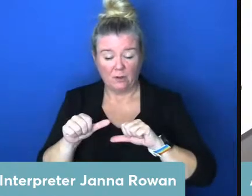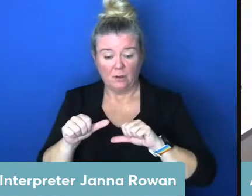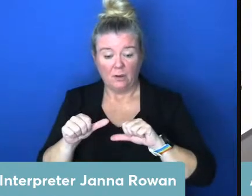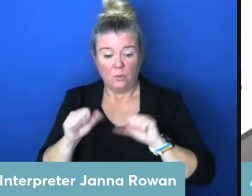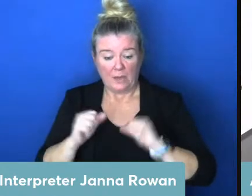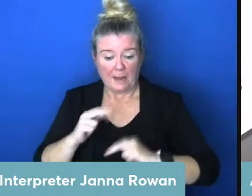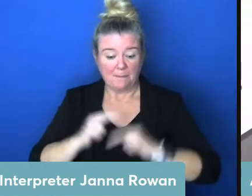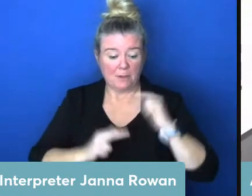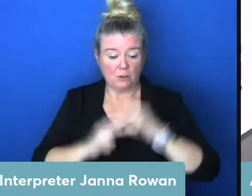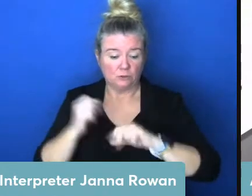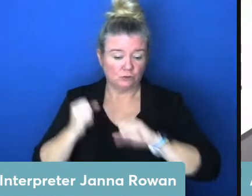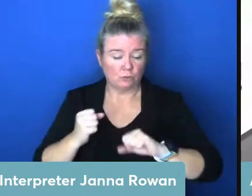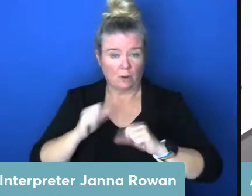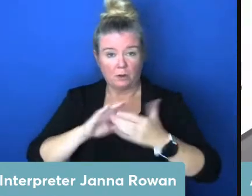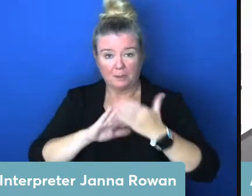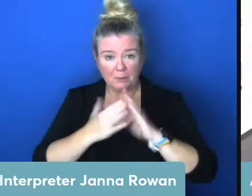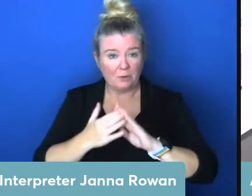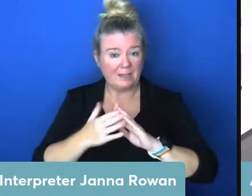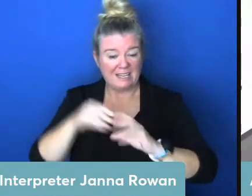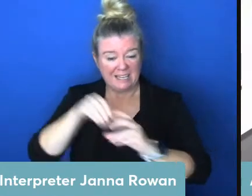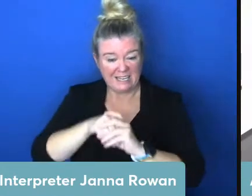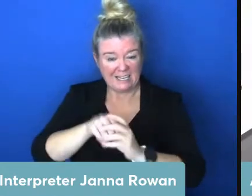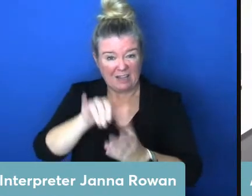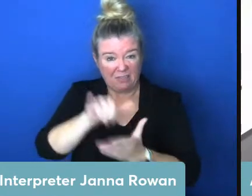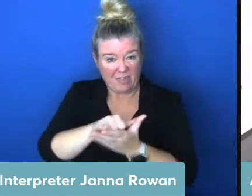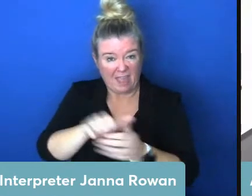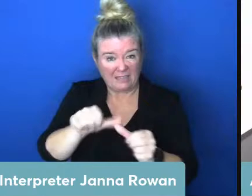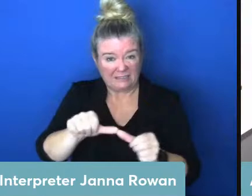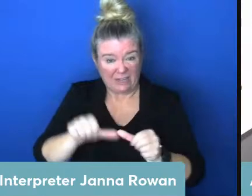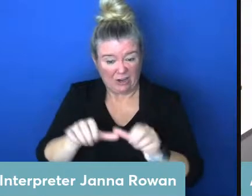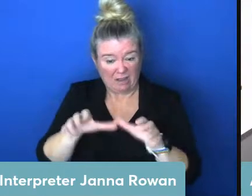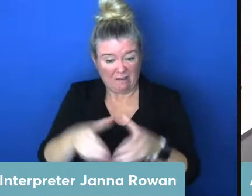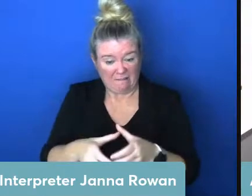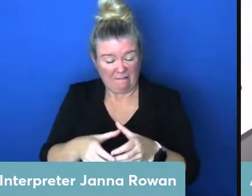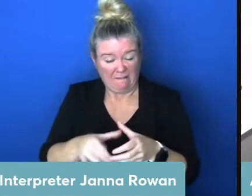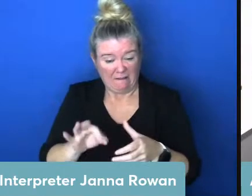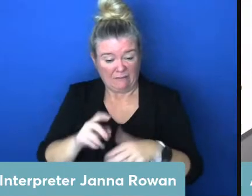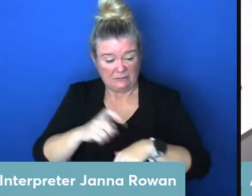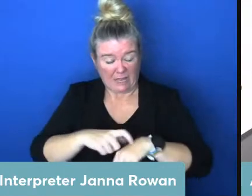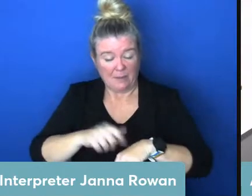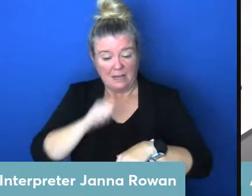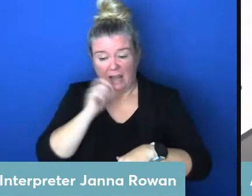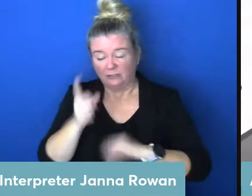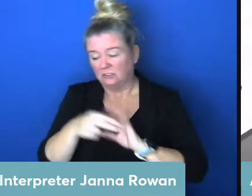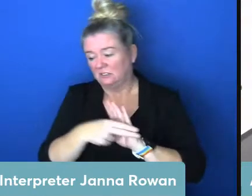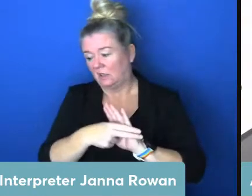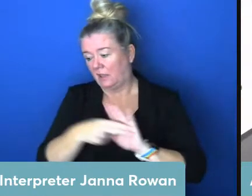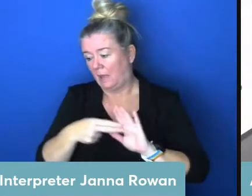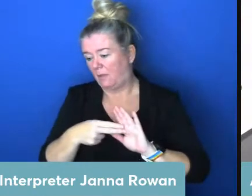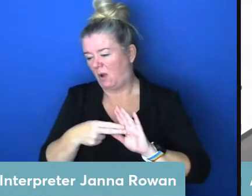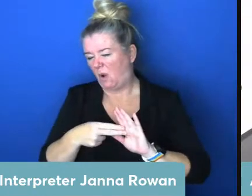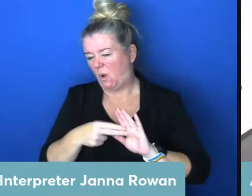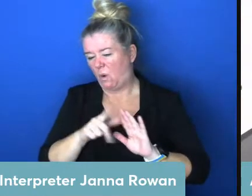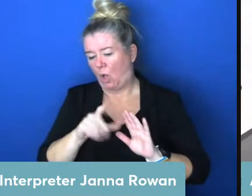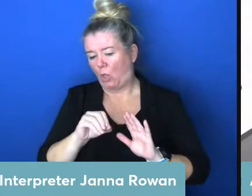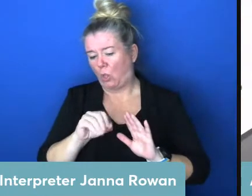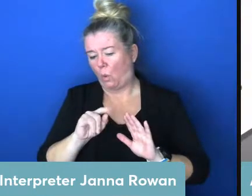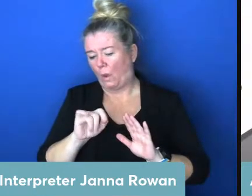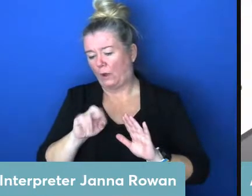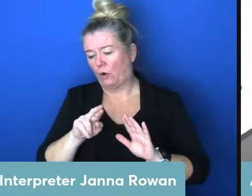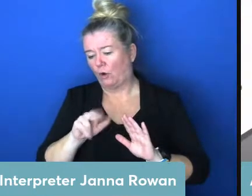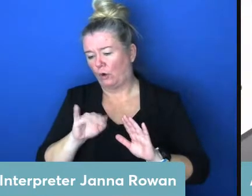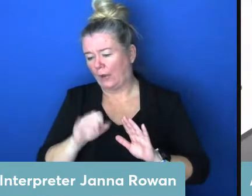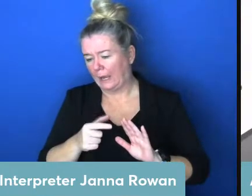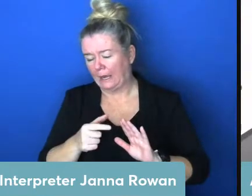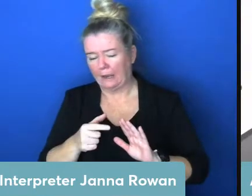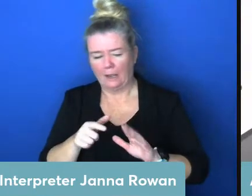build a stronger community in that, instead of being labeled as loitering, or that,